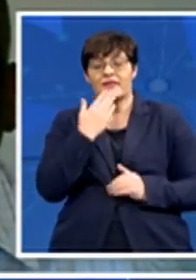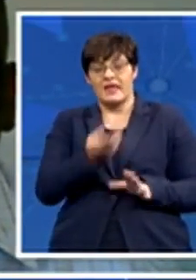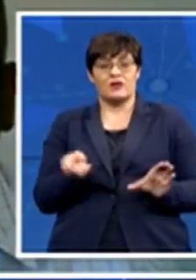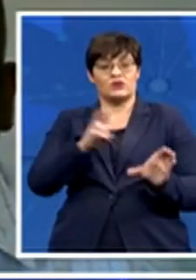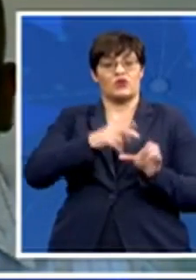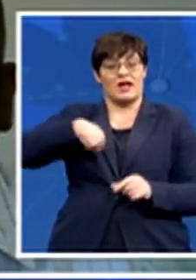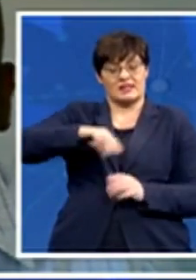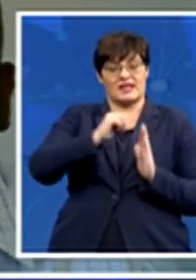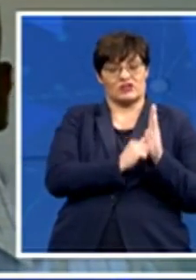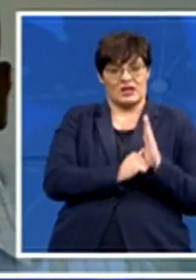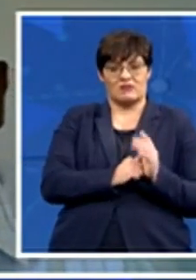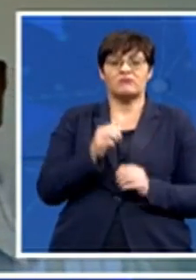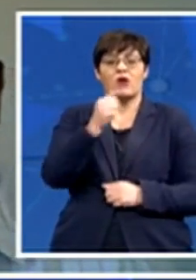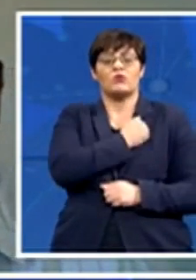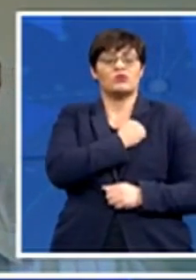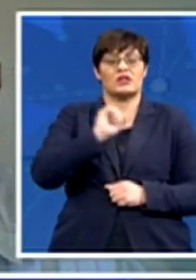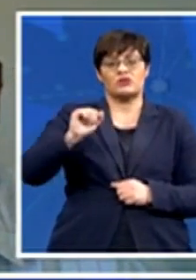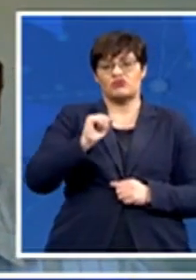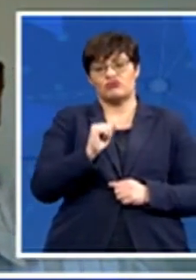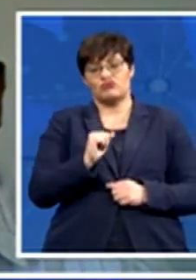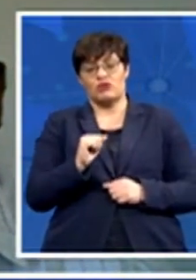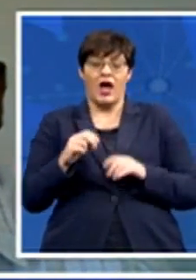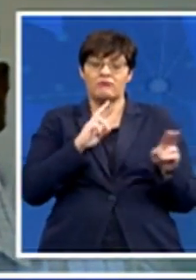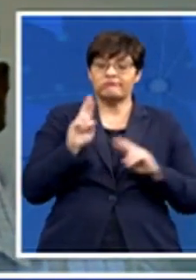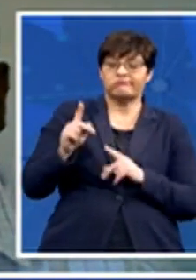to the President's address last night?